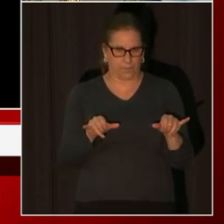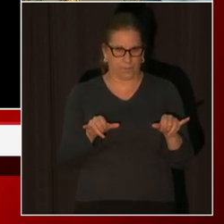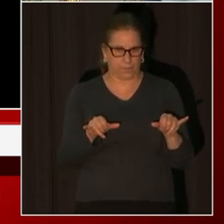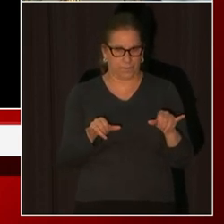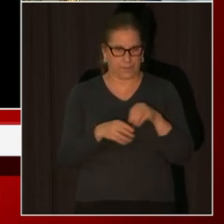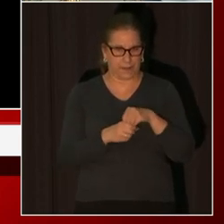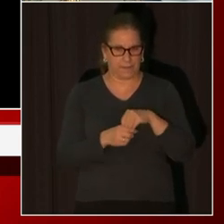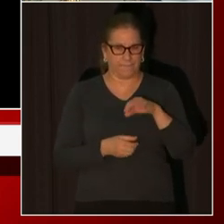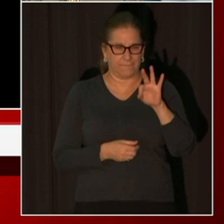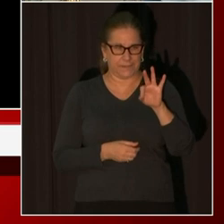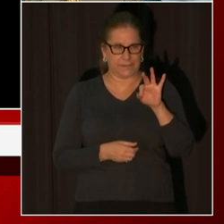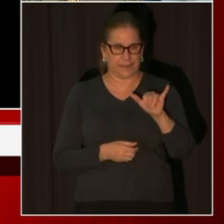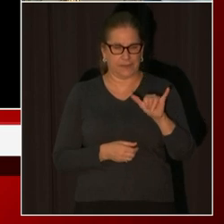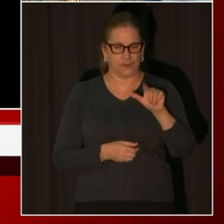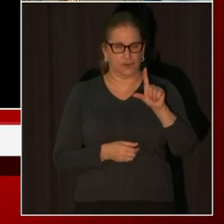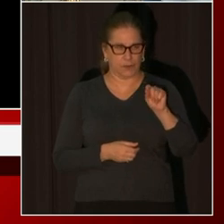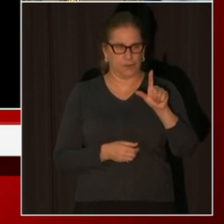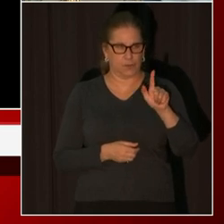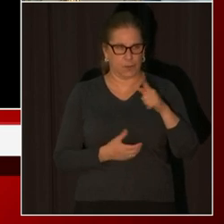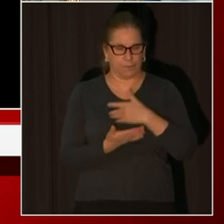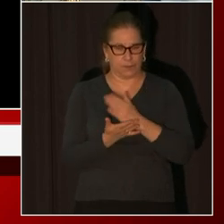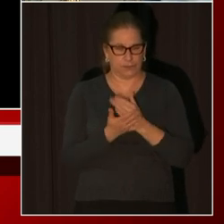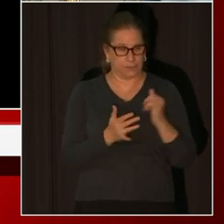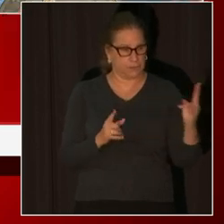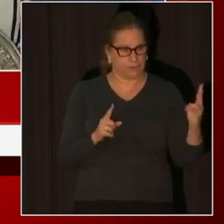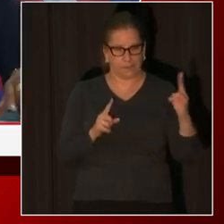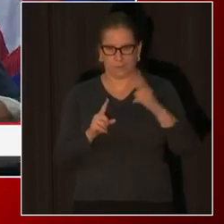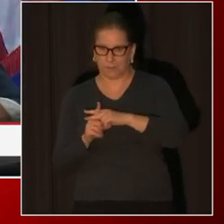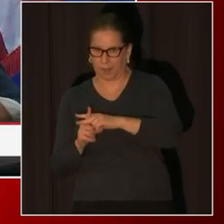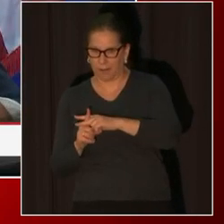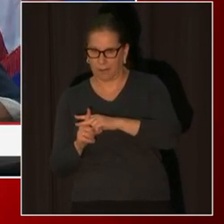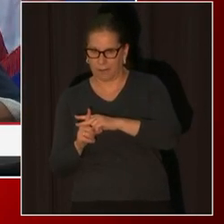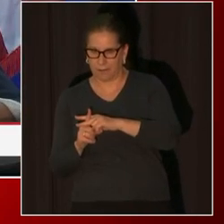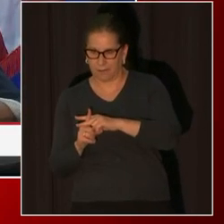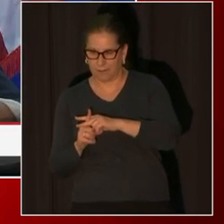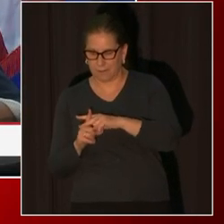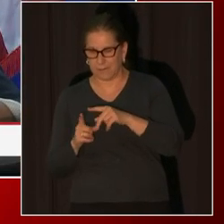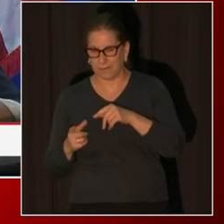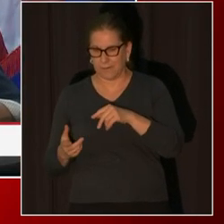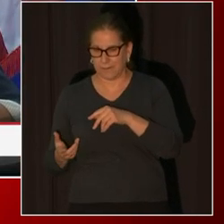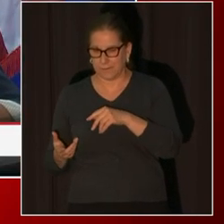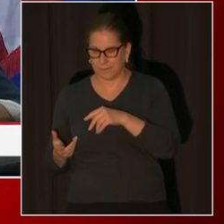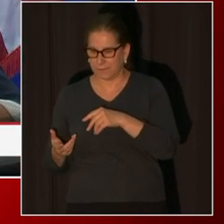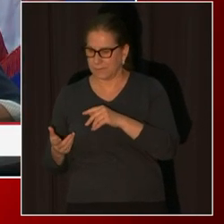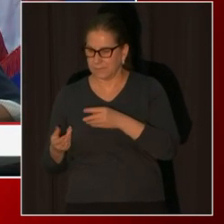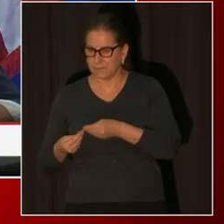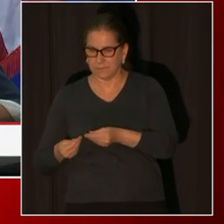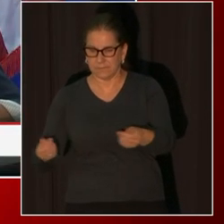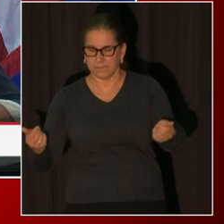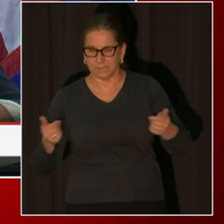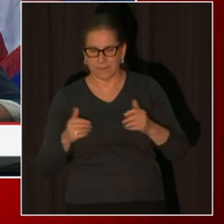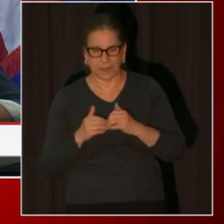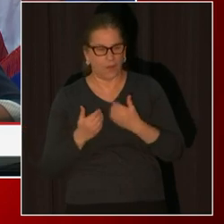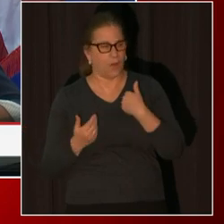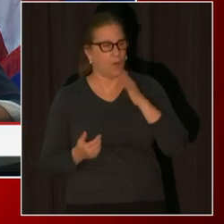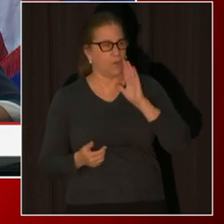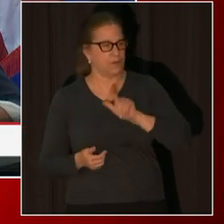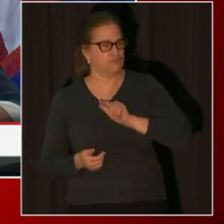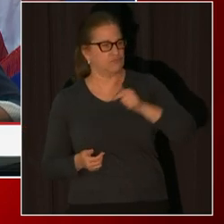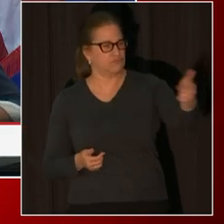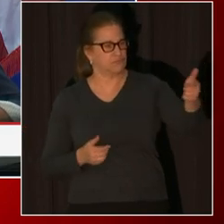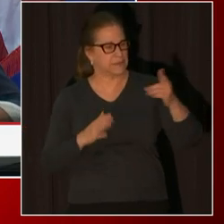2021 budget. So with that, I want to turn it over to City Administrator Young to talk in some